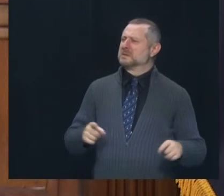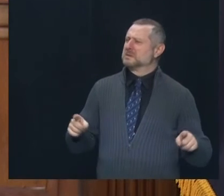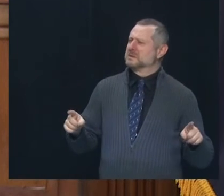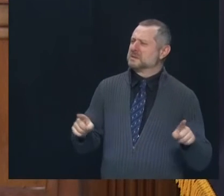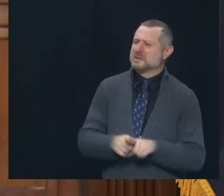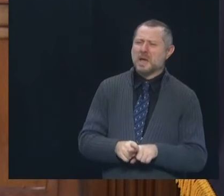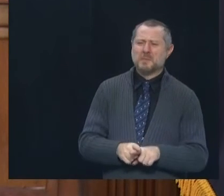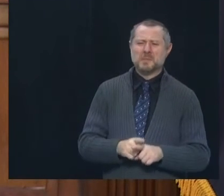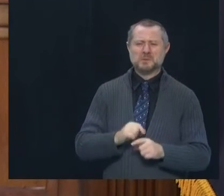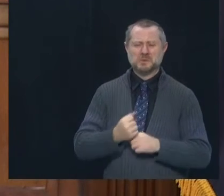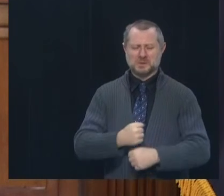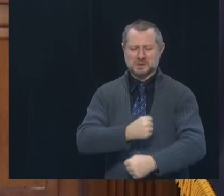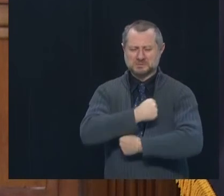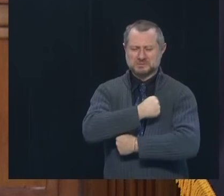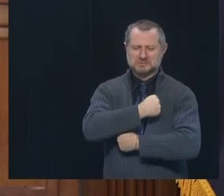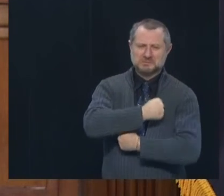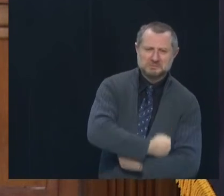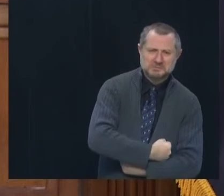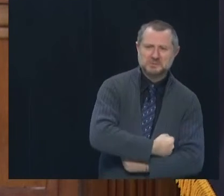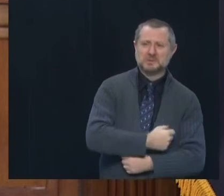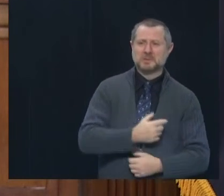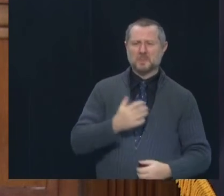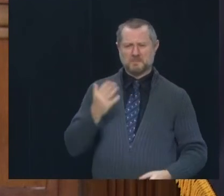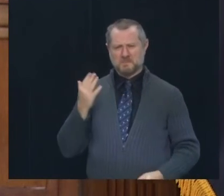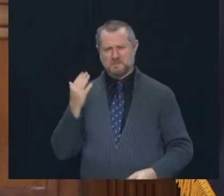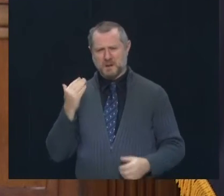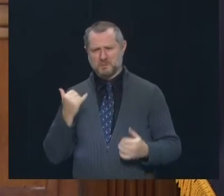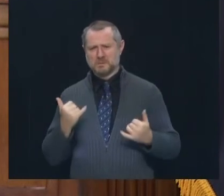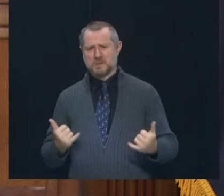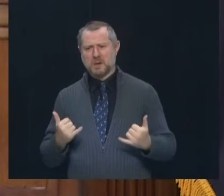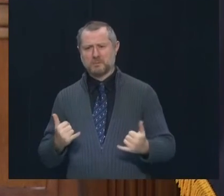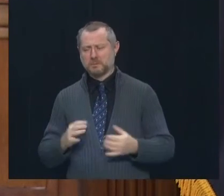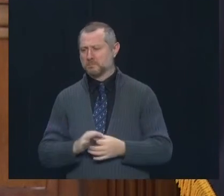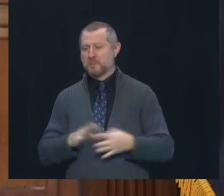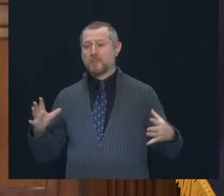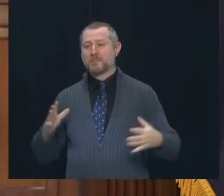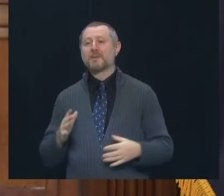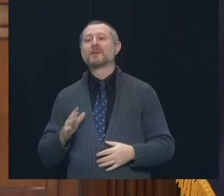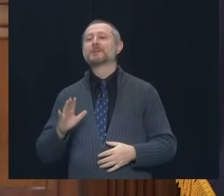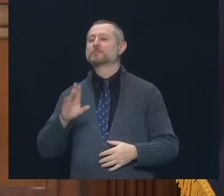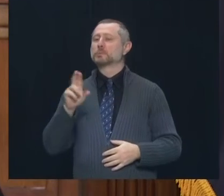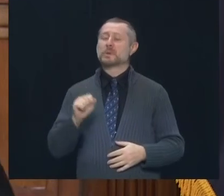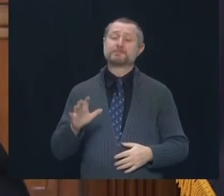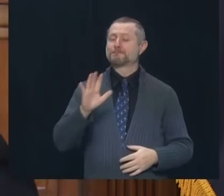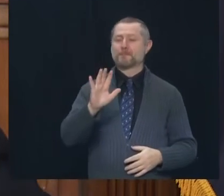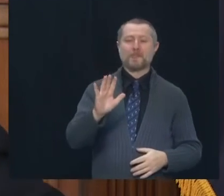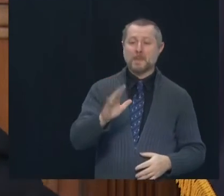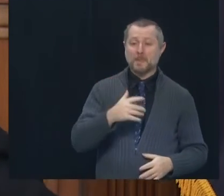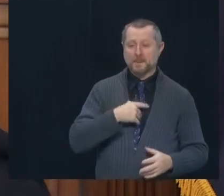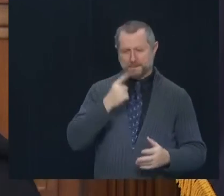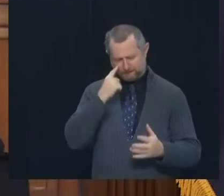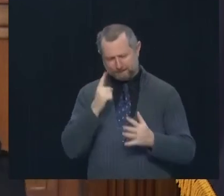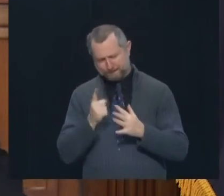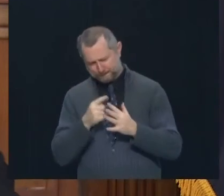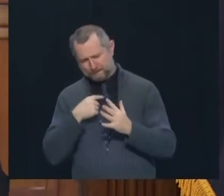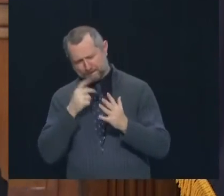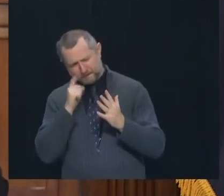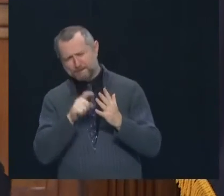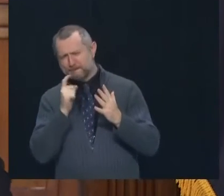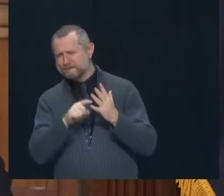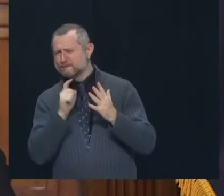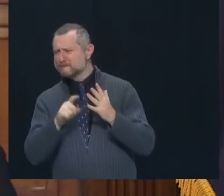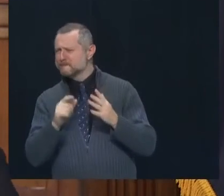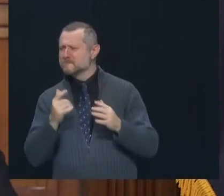moment did it rip nationwide? I think it was a combination of all of the stress. I think it